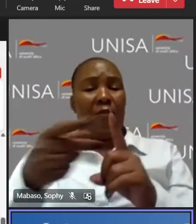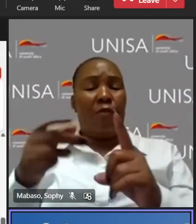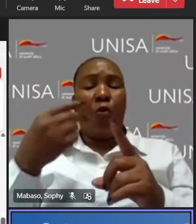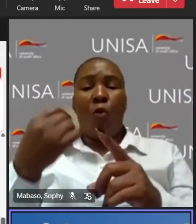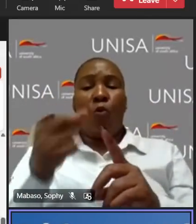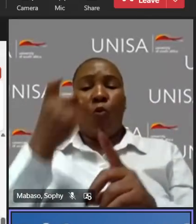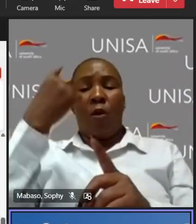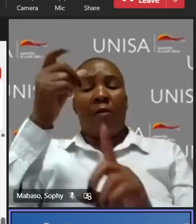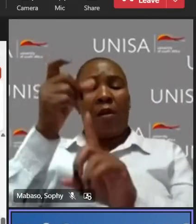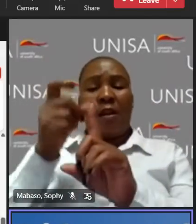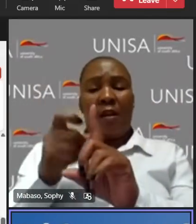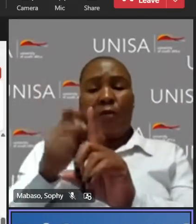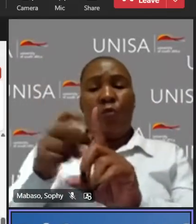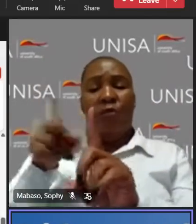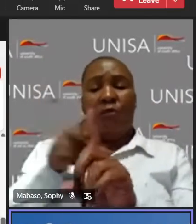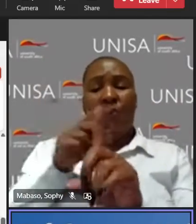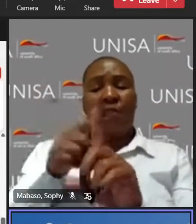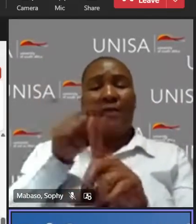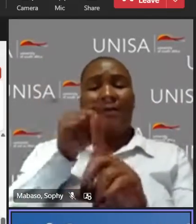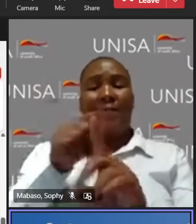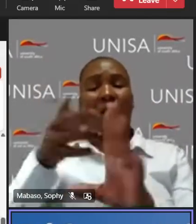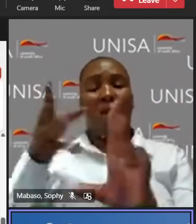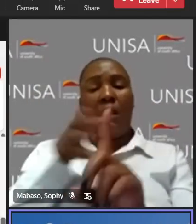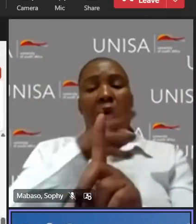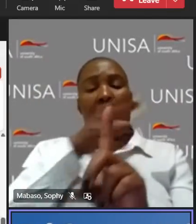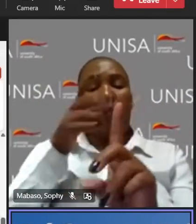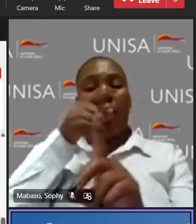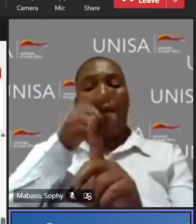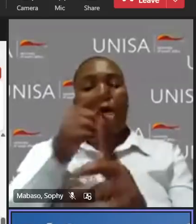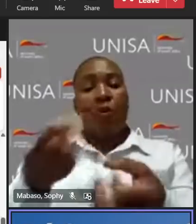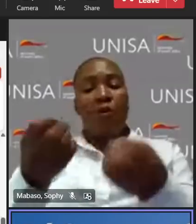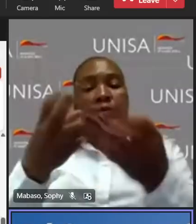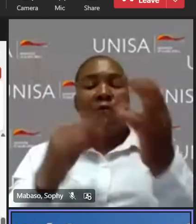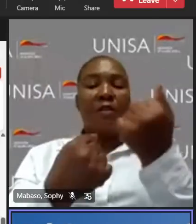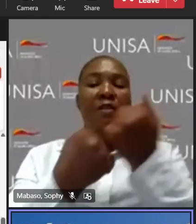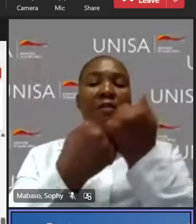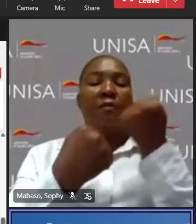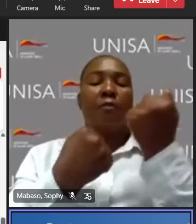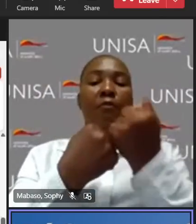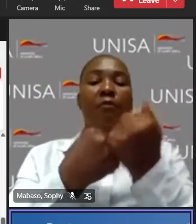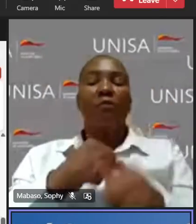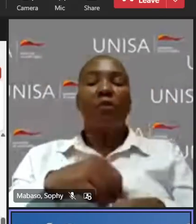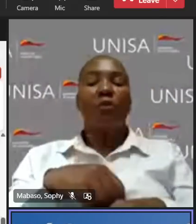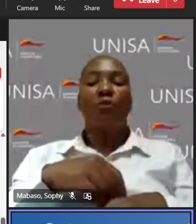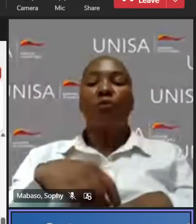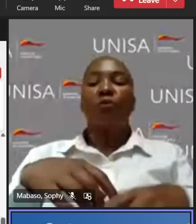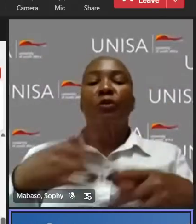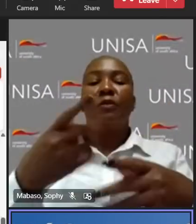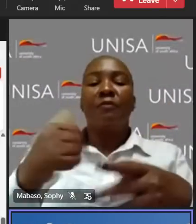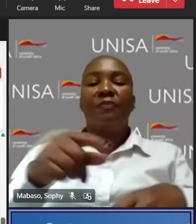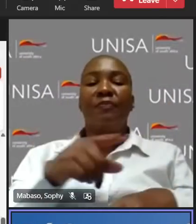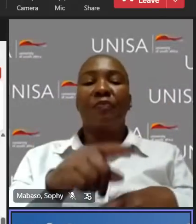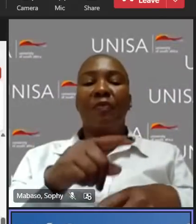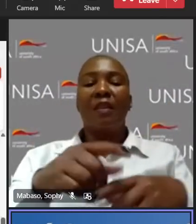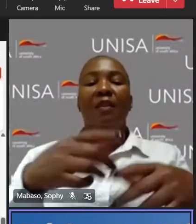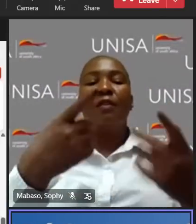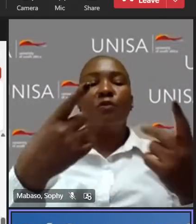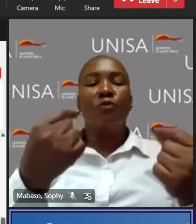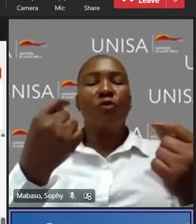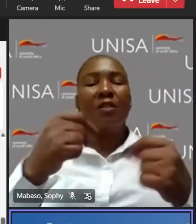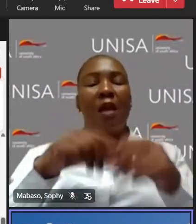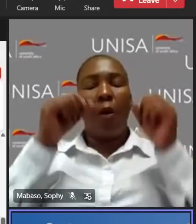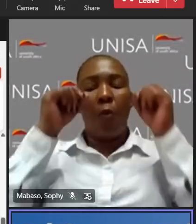of gender-based violence, we offer support. We coordinate cases, we do